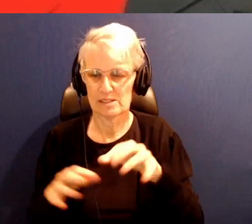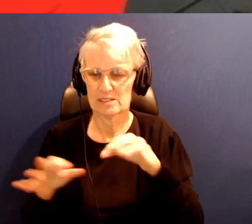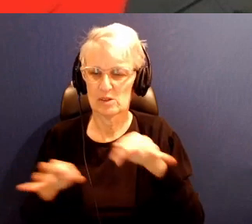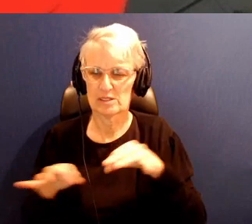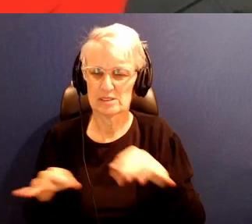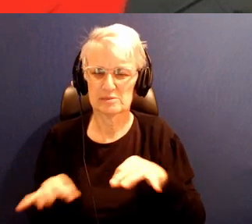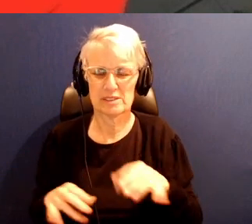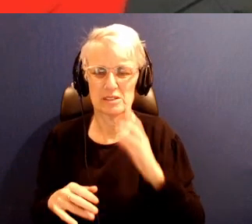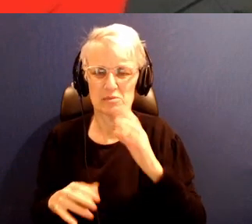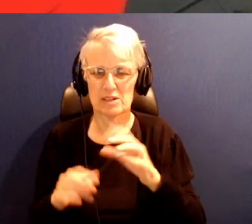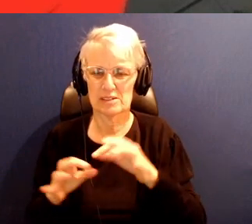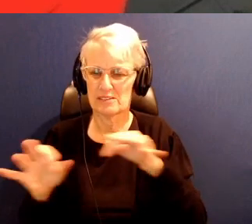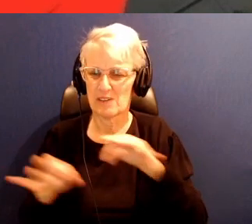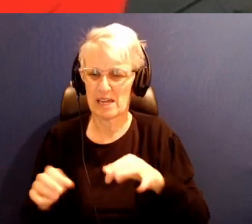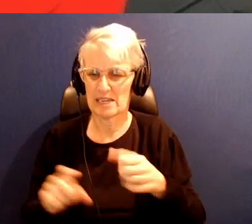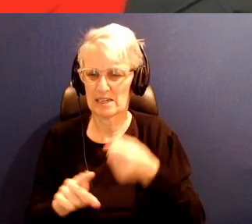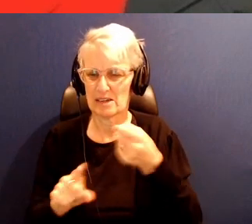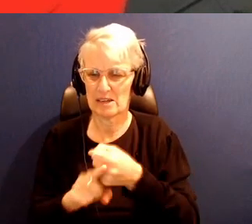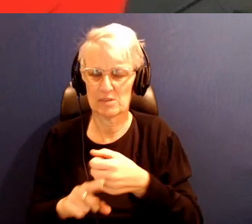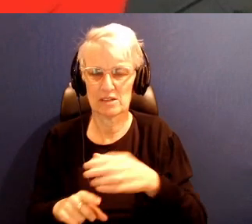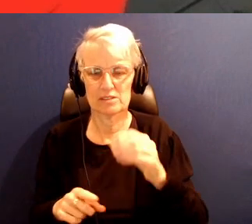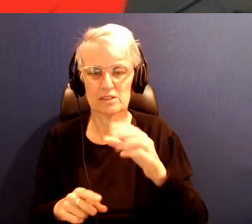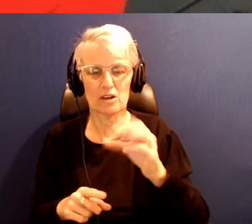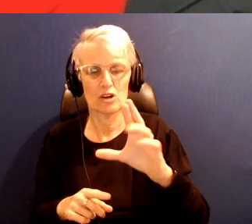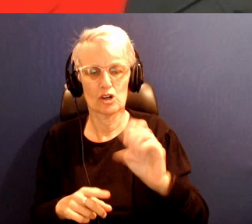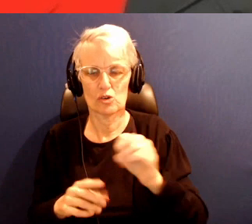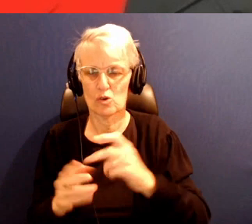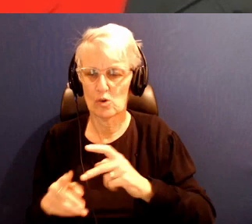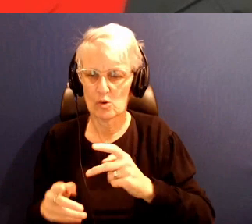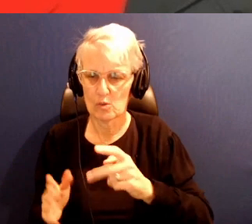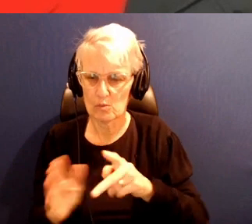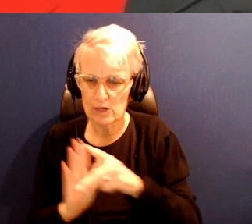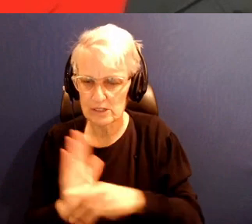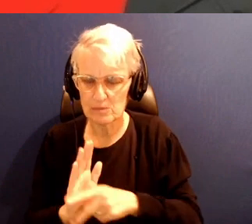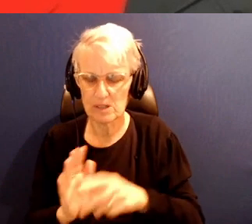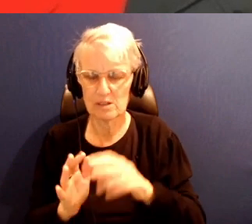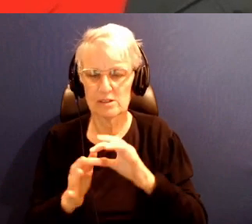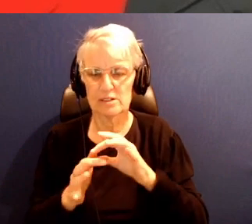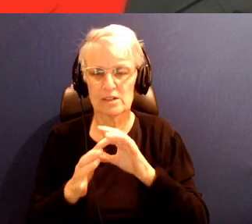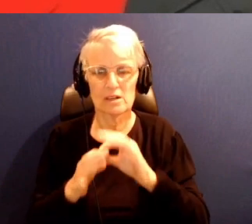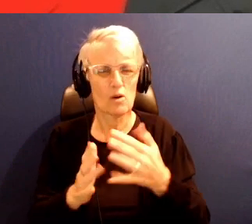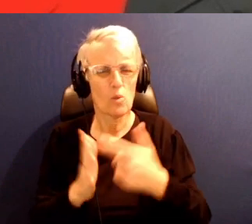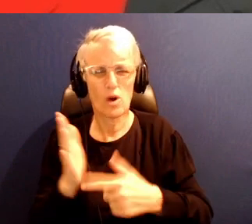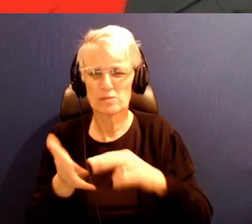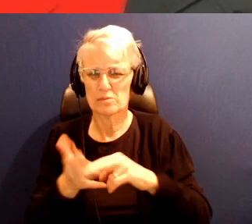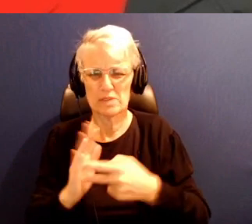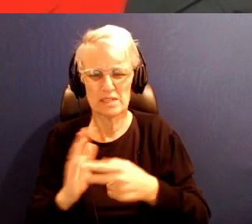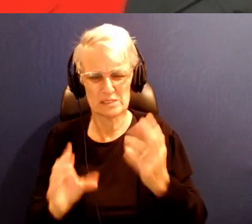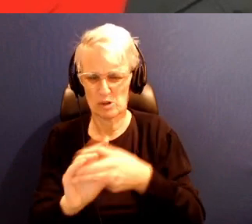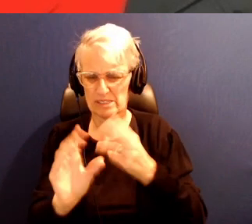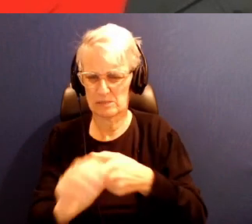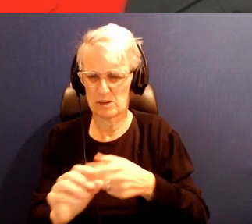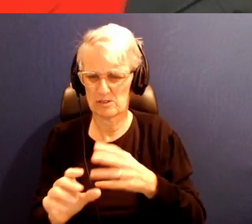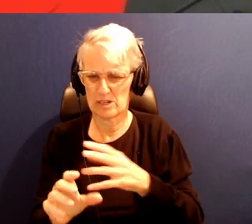going to talk more about, about defining the impact, the core principles of results-based management, defining what a